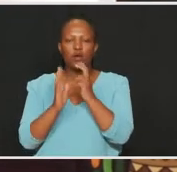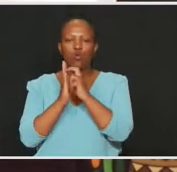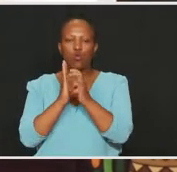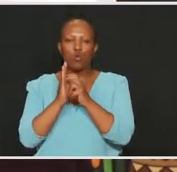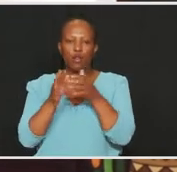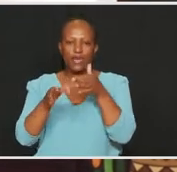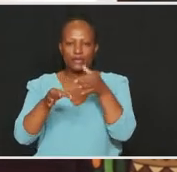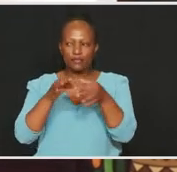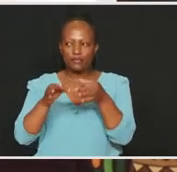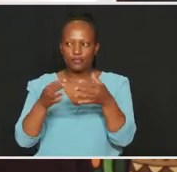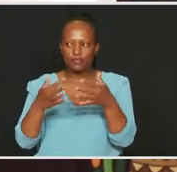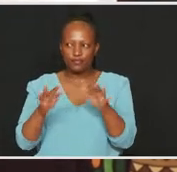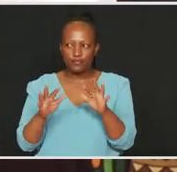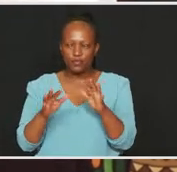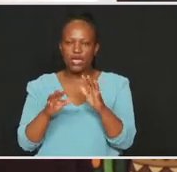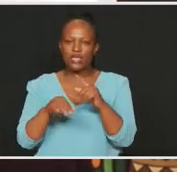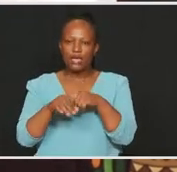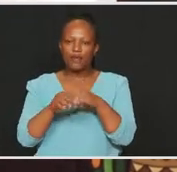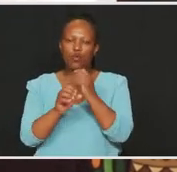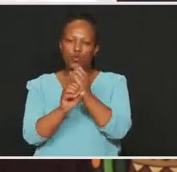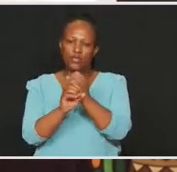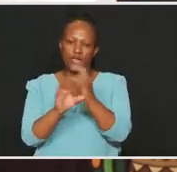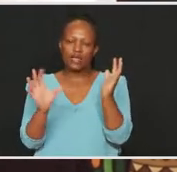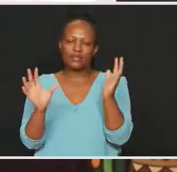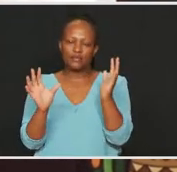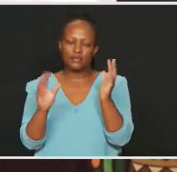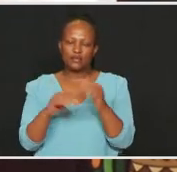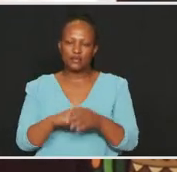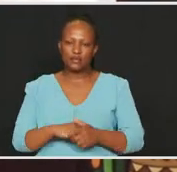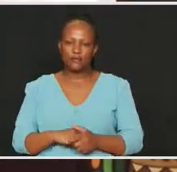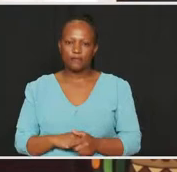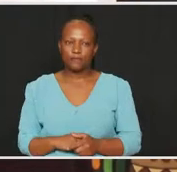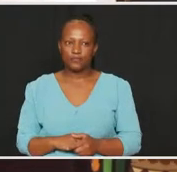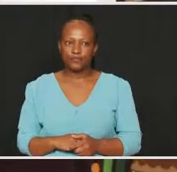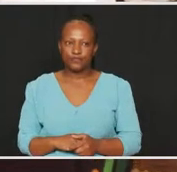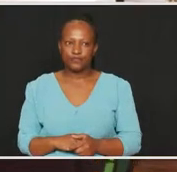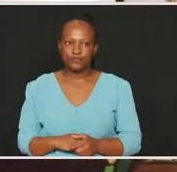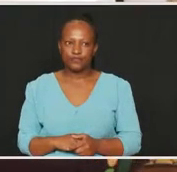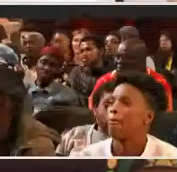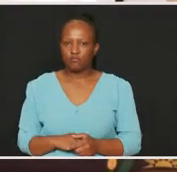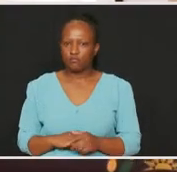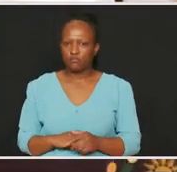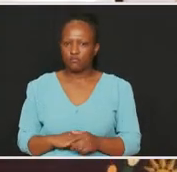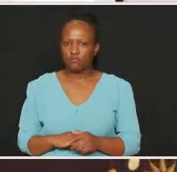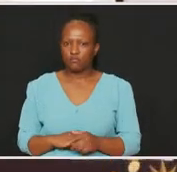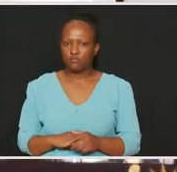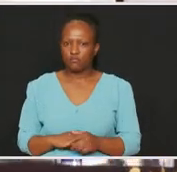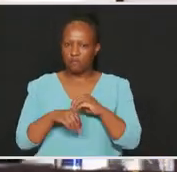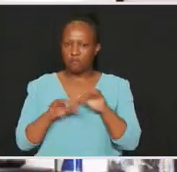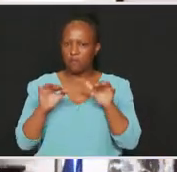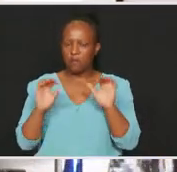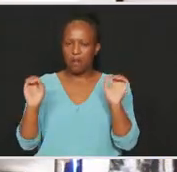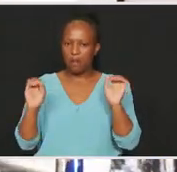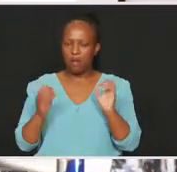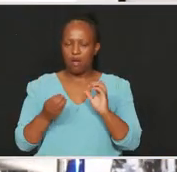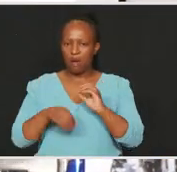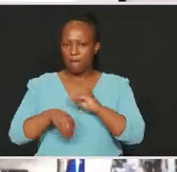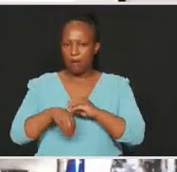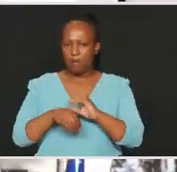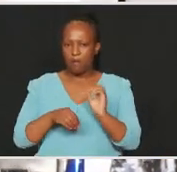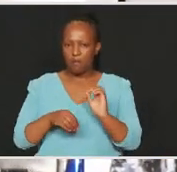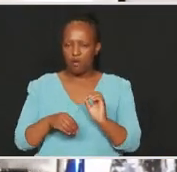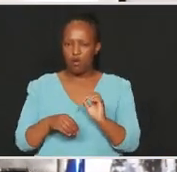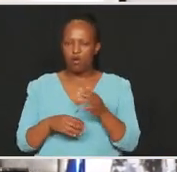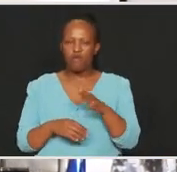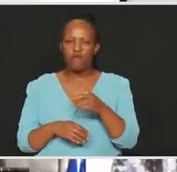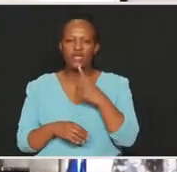rules when we started and no one had a problem we said when we started